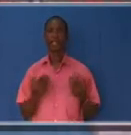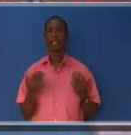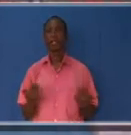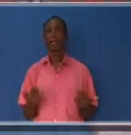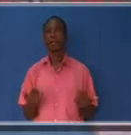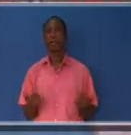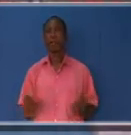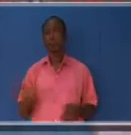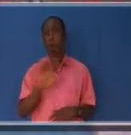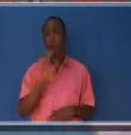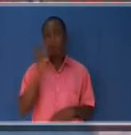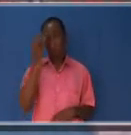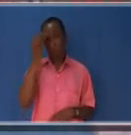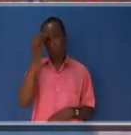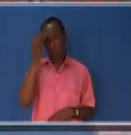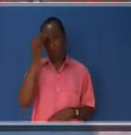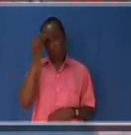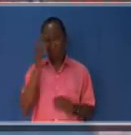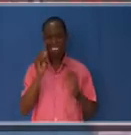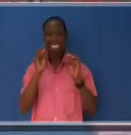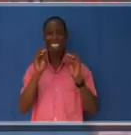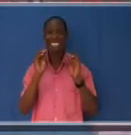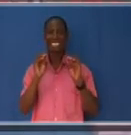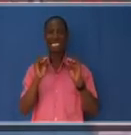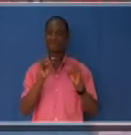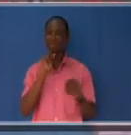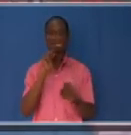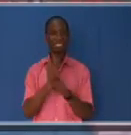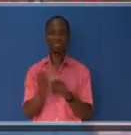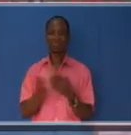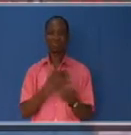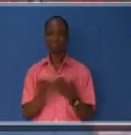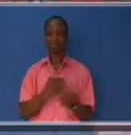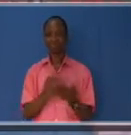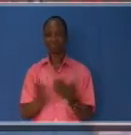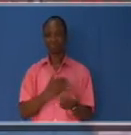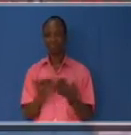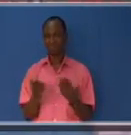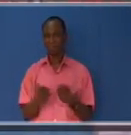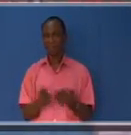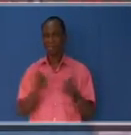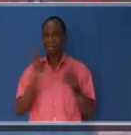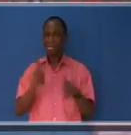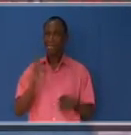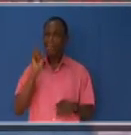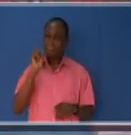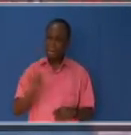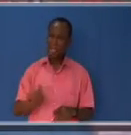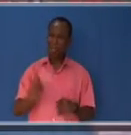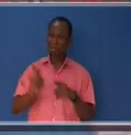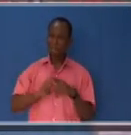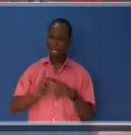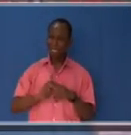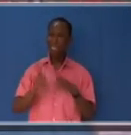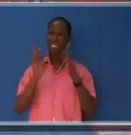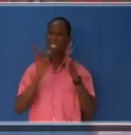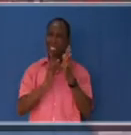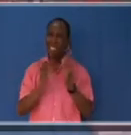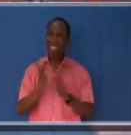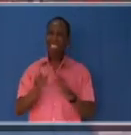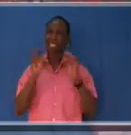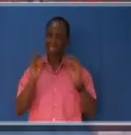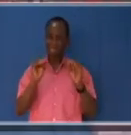is that it is not just any doctrine. He says, if you abide in the doctrine of Christ and say Jesus